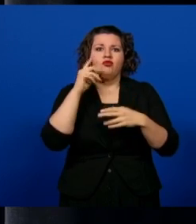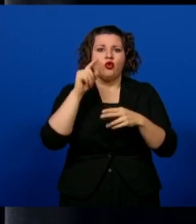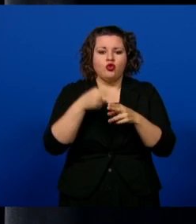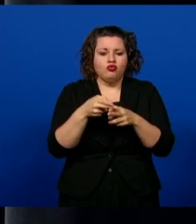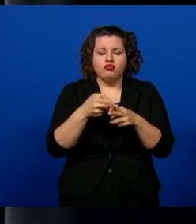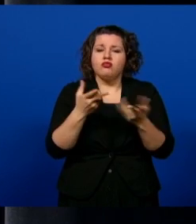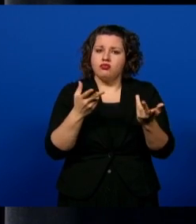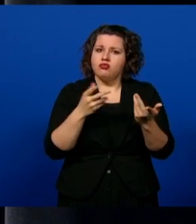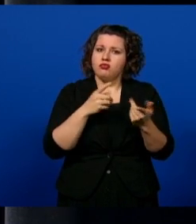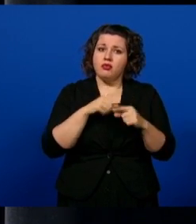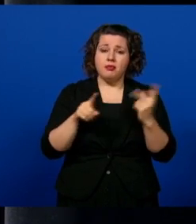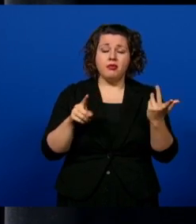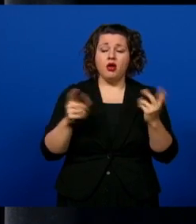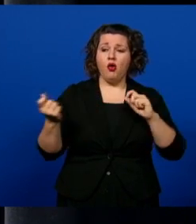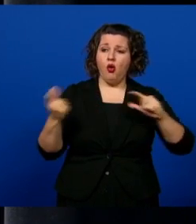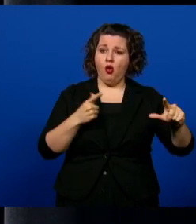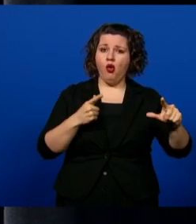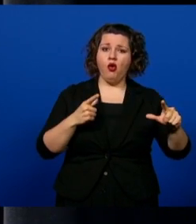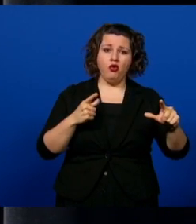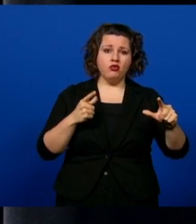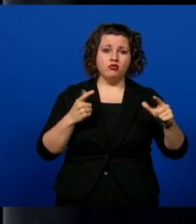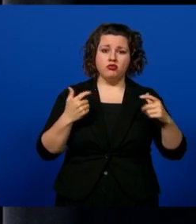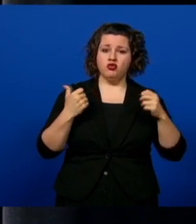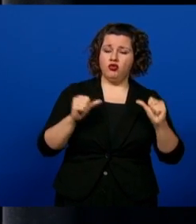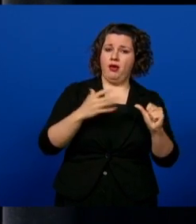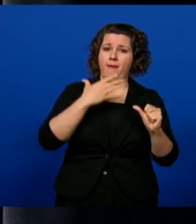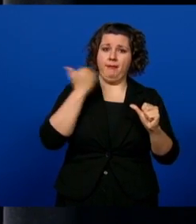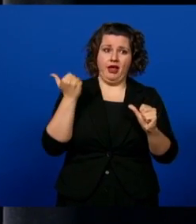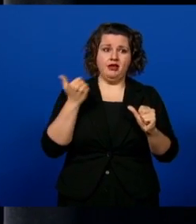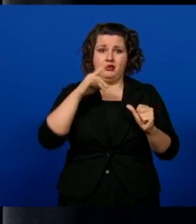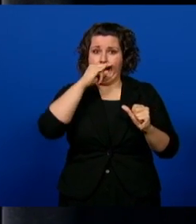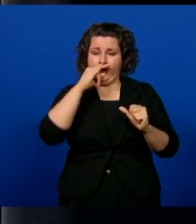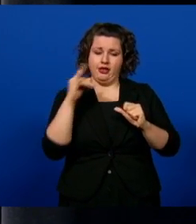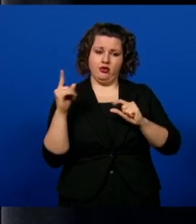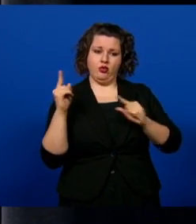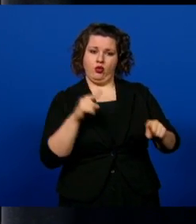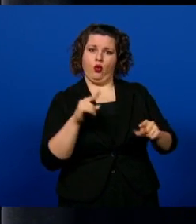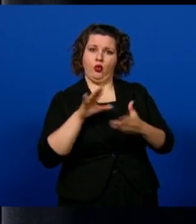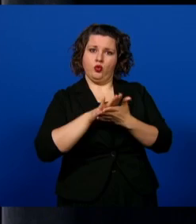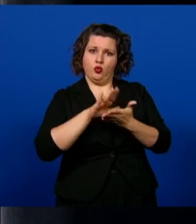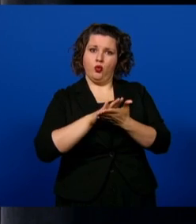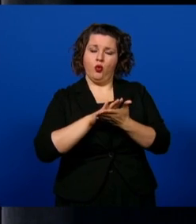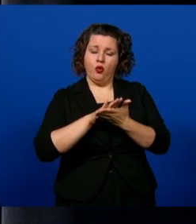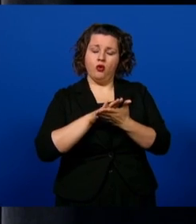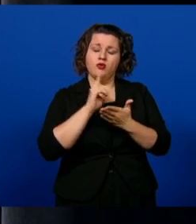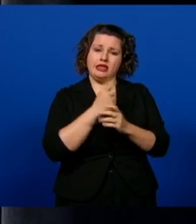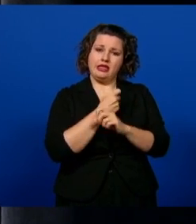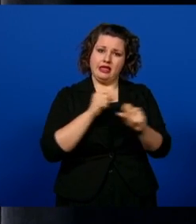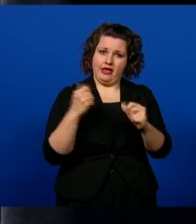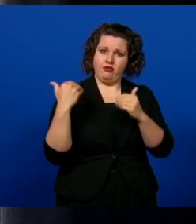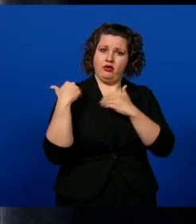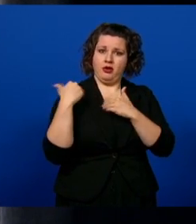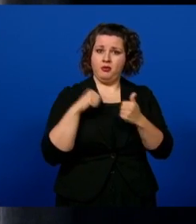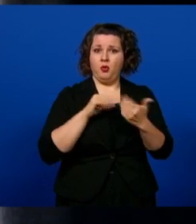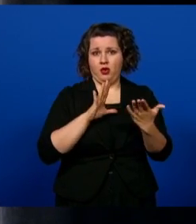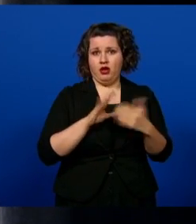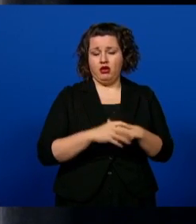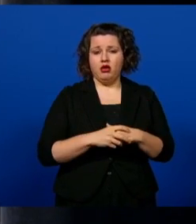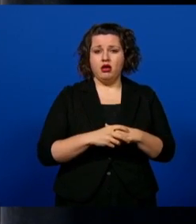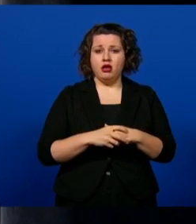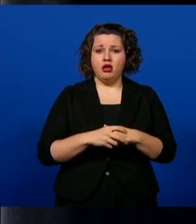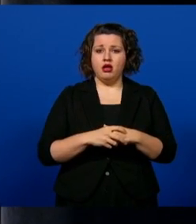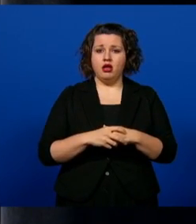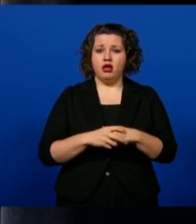that we should all do everything we can to get our kids back in school in the most safe and responsible manner. So, Should